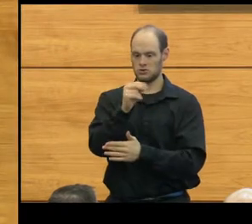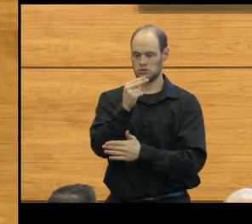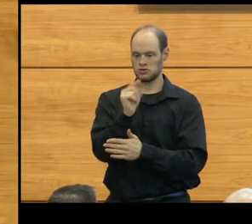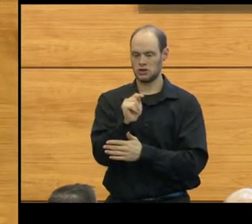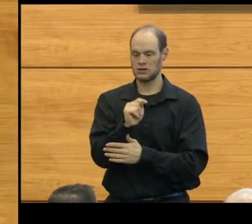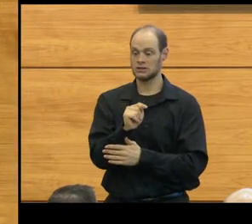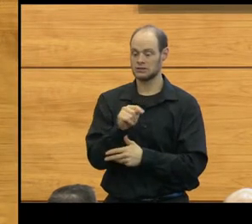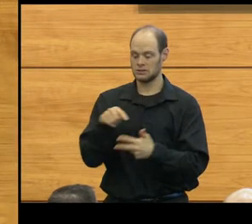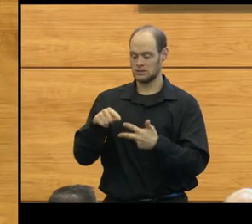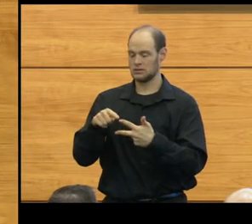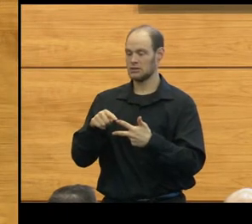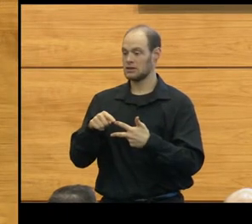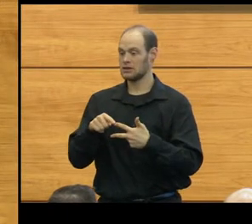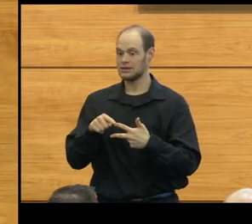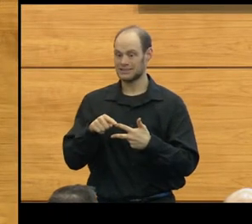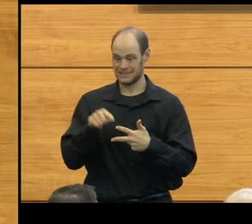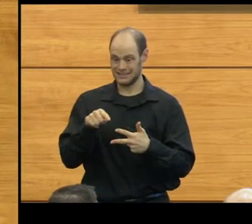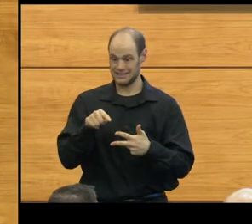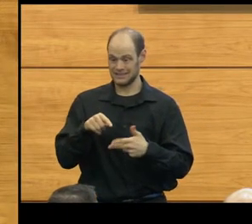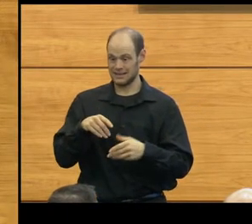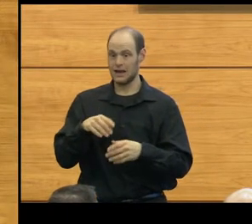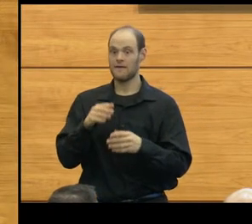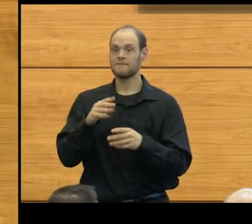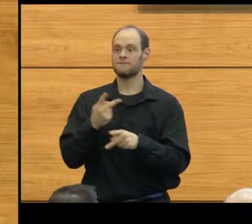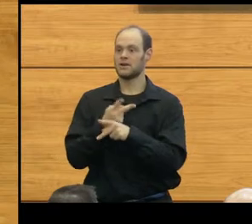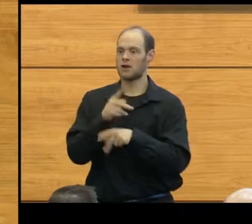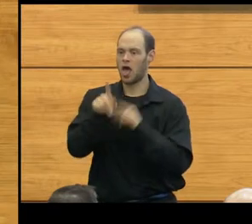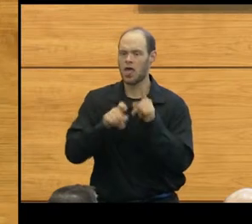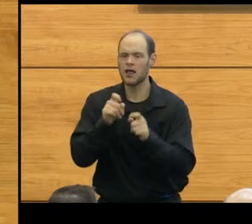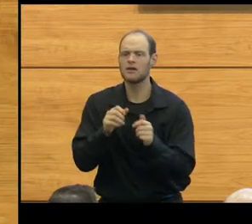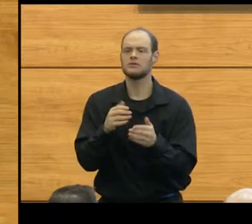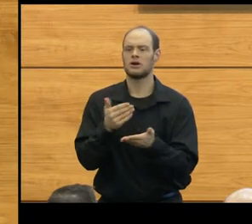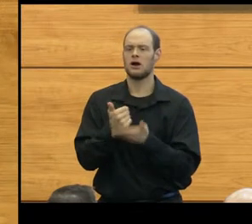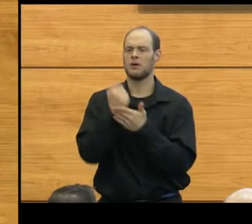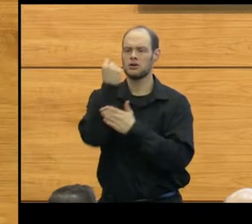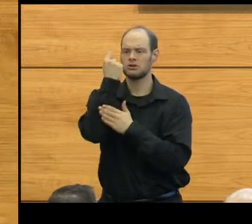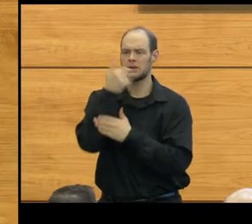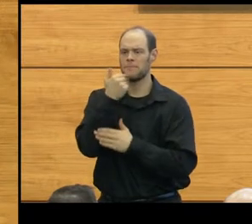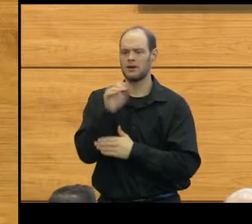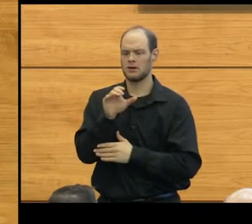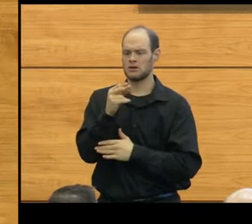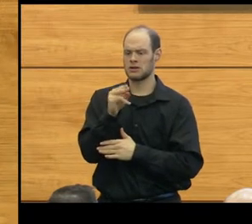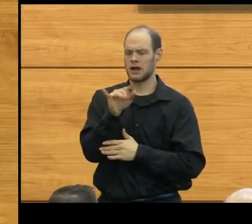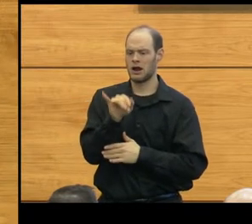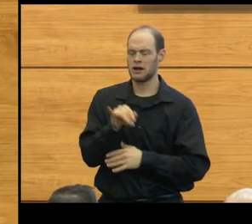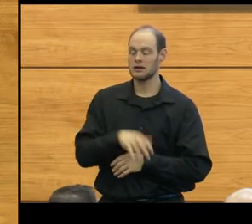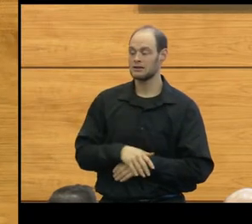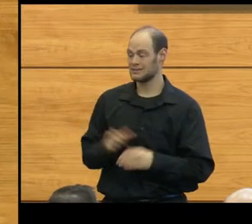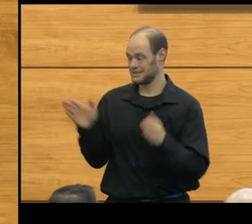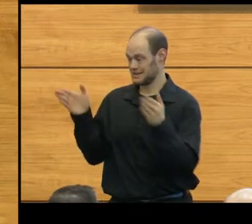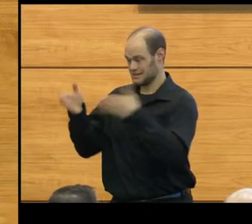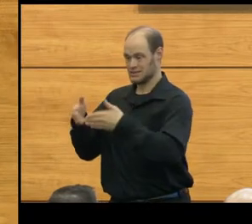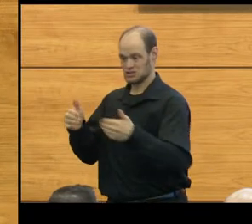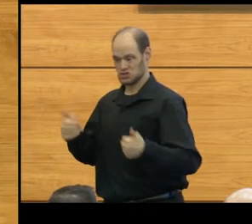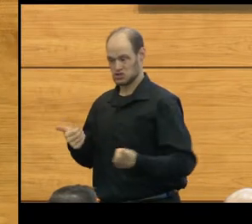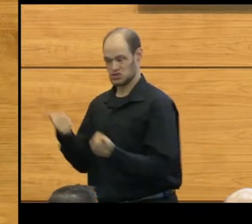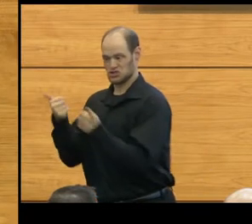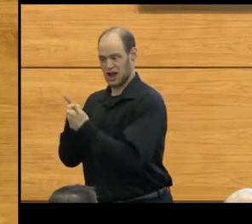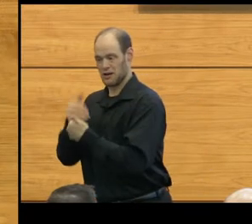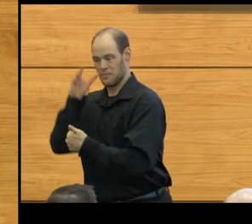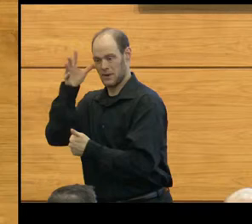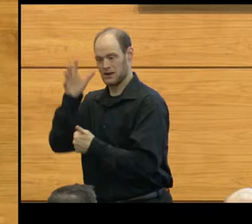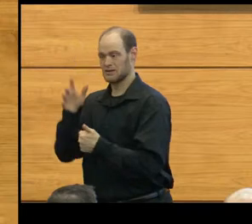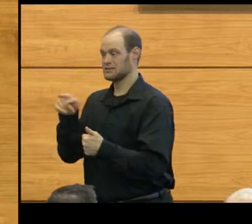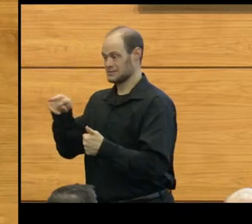made us understand what was going on in Chiari's in a better way. And the challenge of parents to be better is something